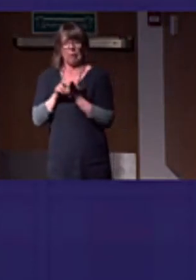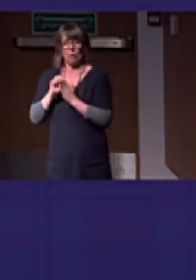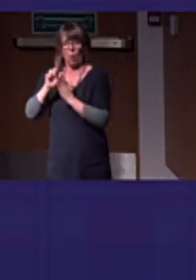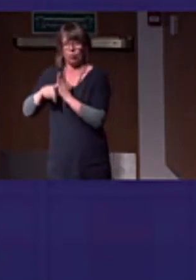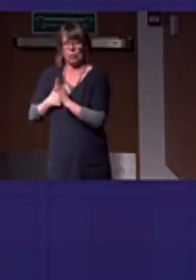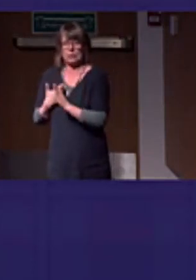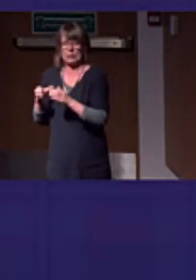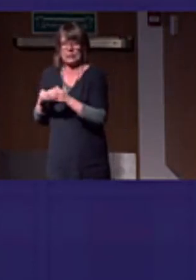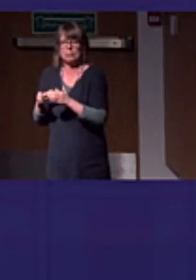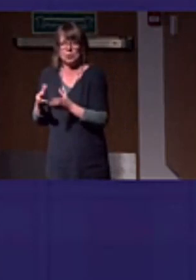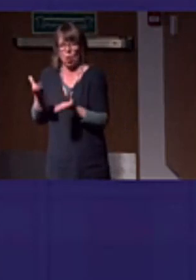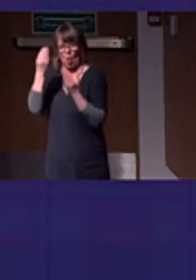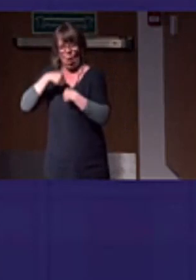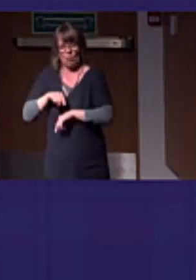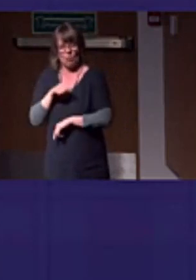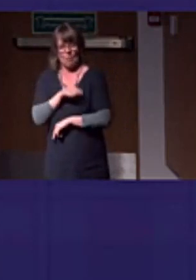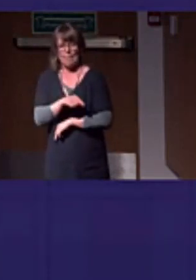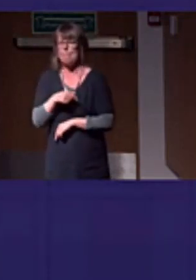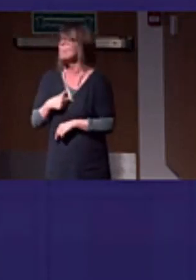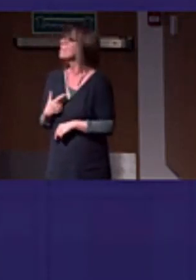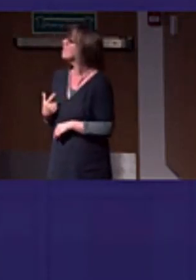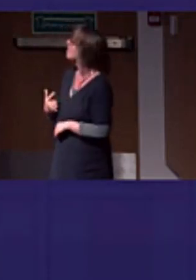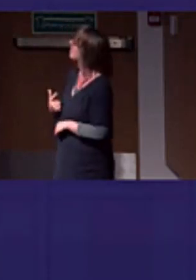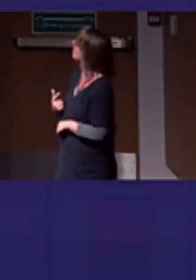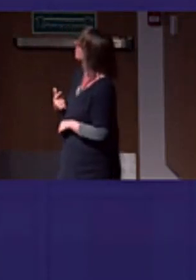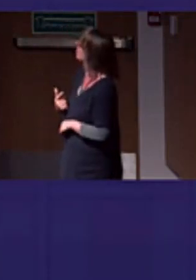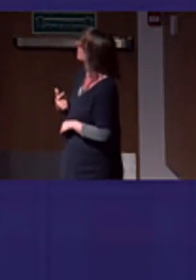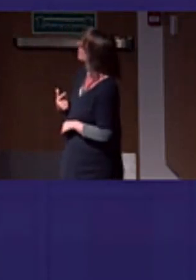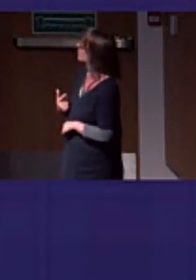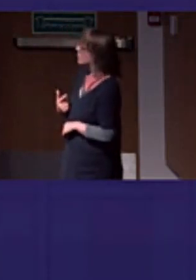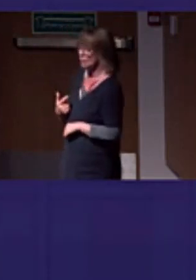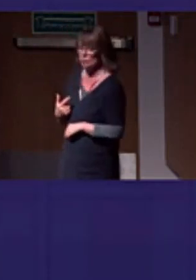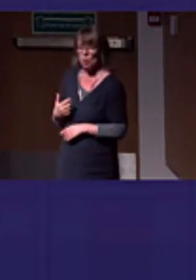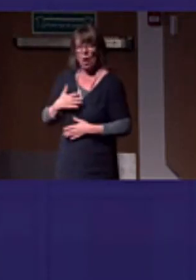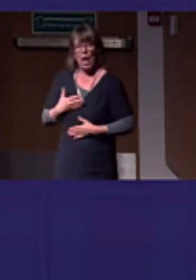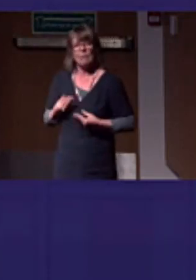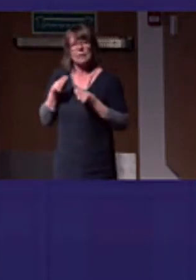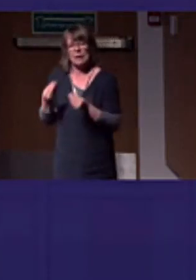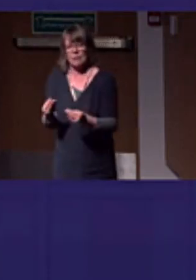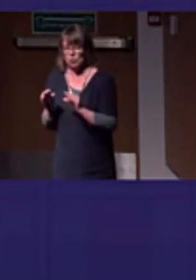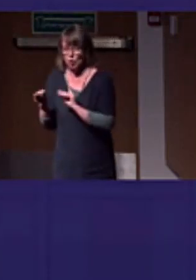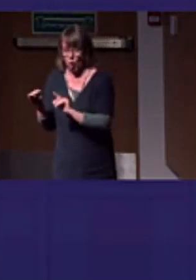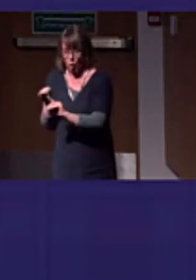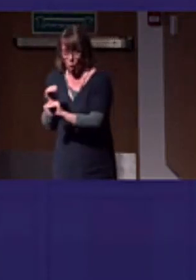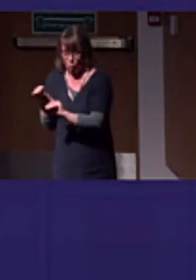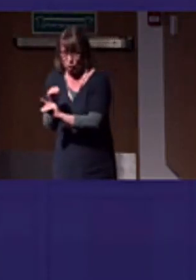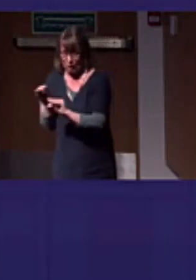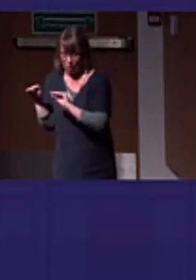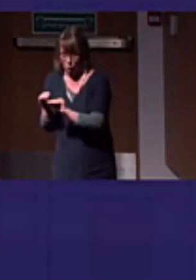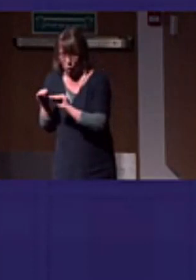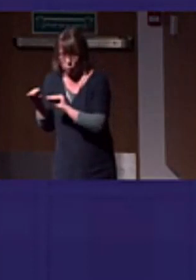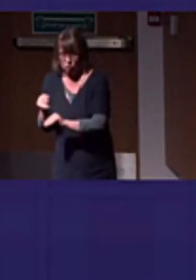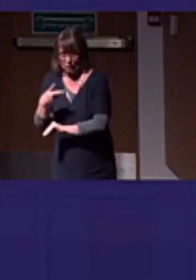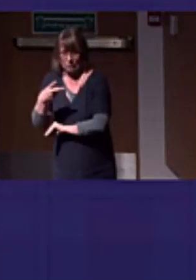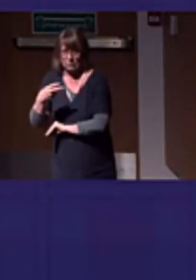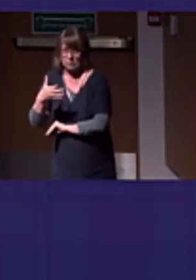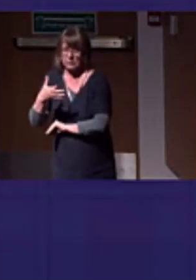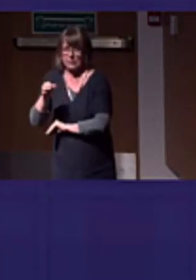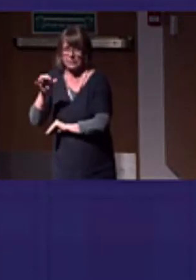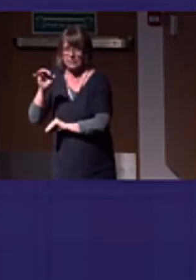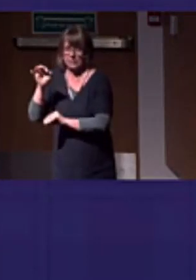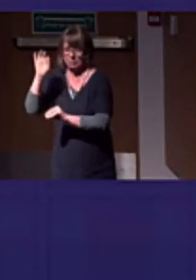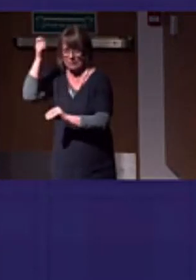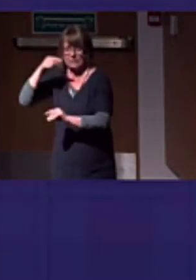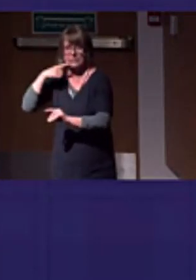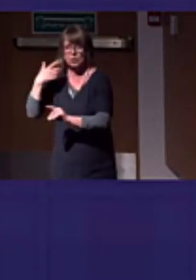learn from him. So I've given him 90 minutes of coaching from my team and I on how he can cajole his customers and clients